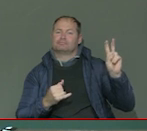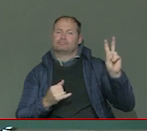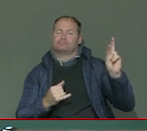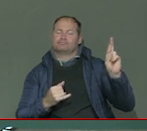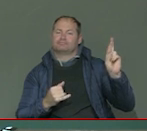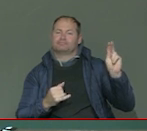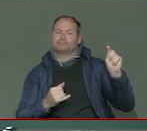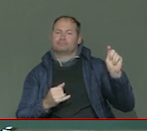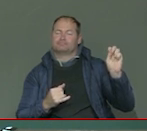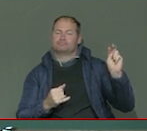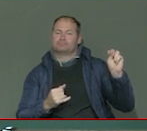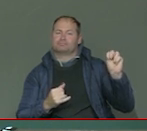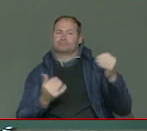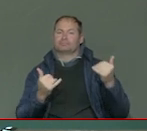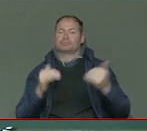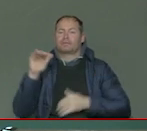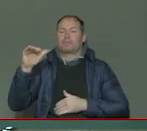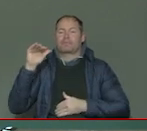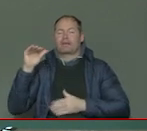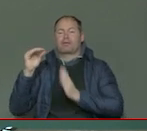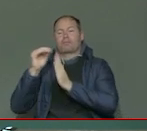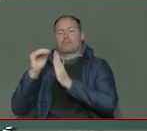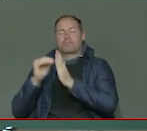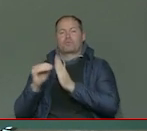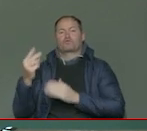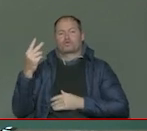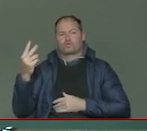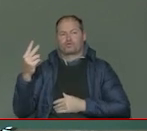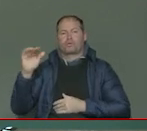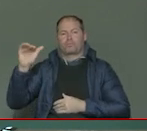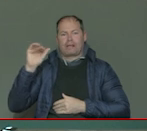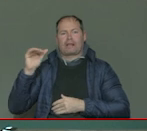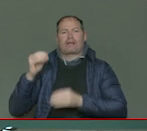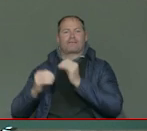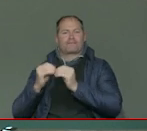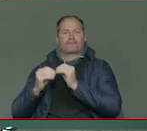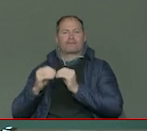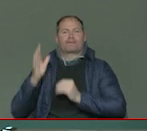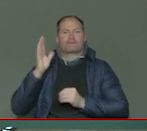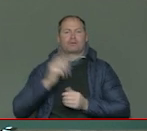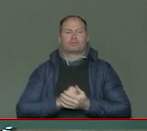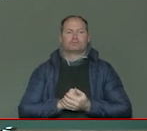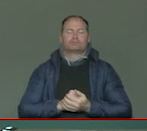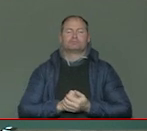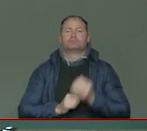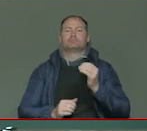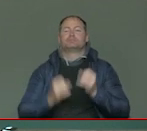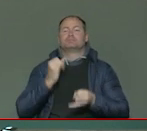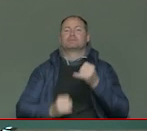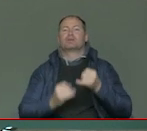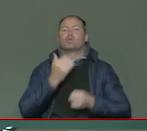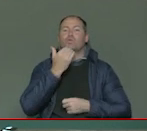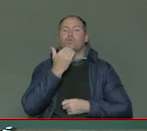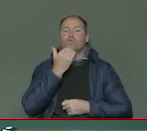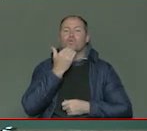duplicated this EFT in the bank account. The bank will rectify the error. So who made the mistake? The bank. So we have to rectify